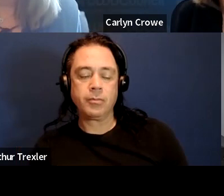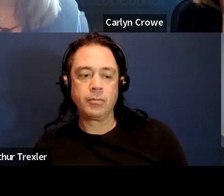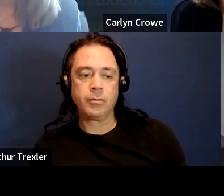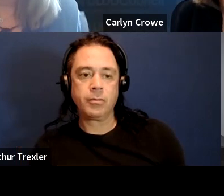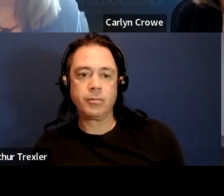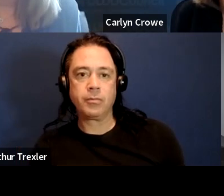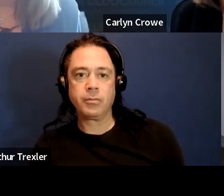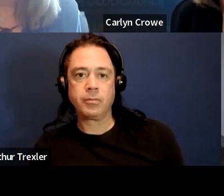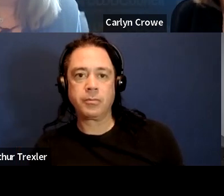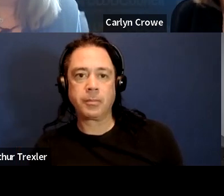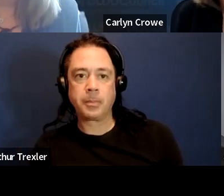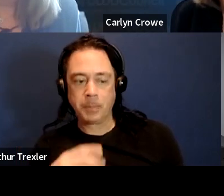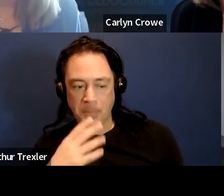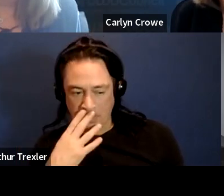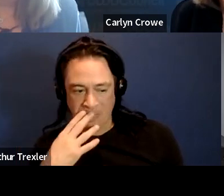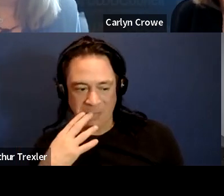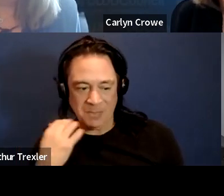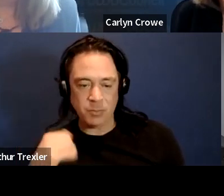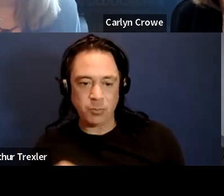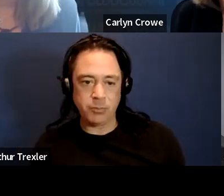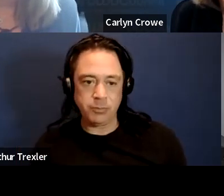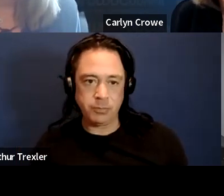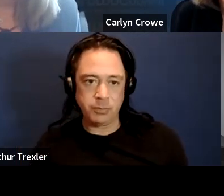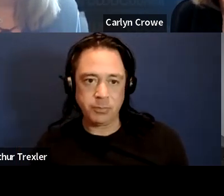I was doing it earlier. Okay, here we go.